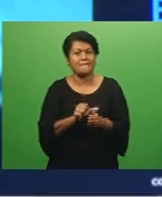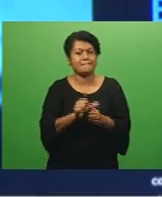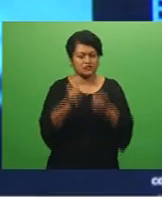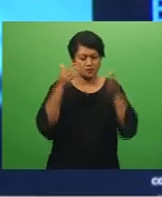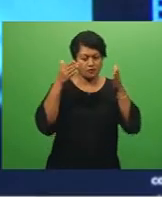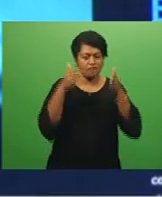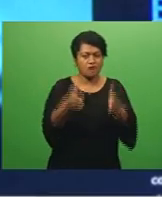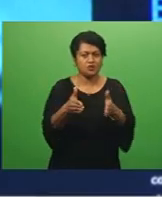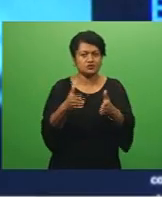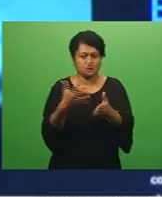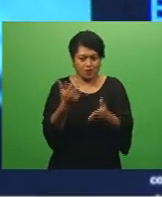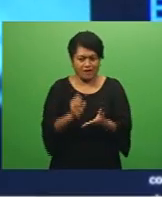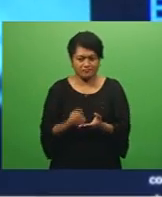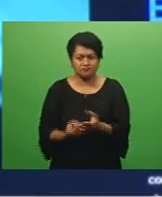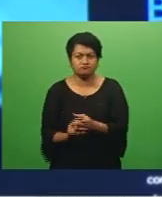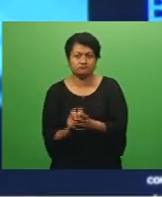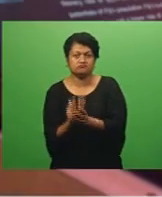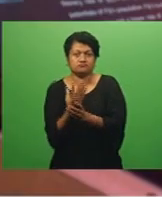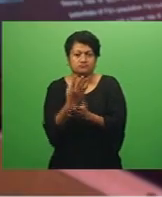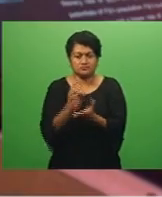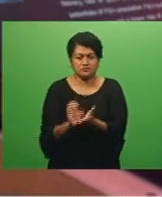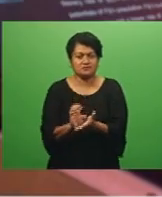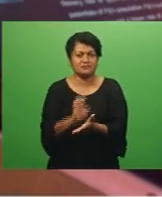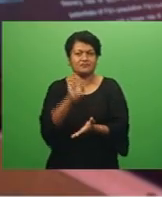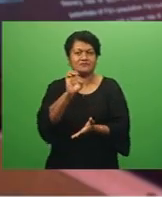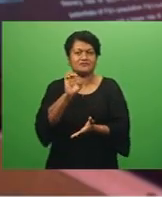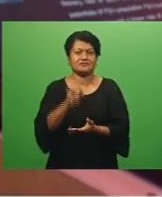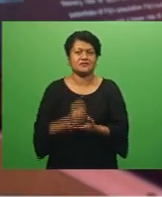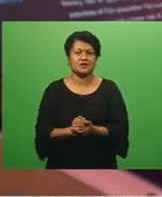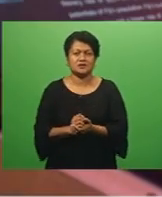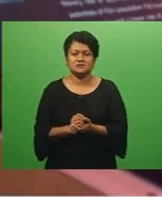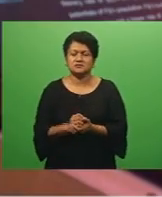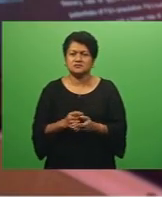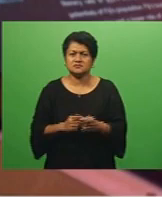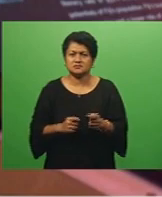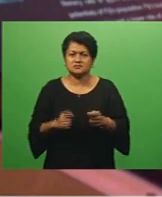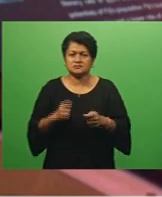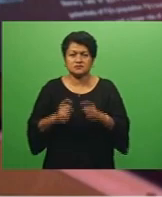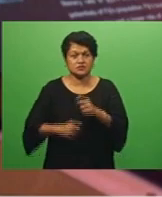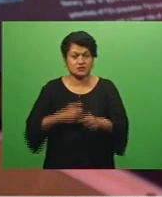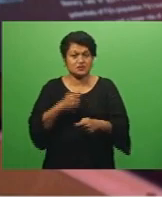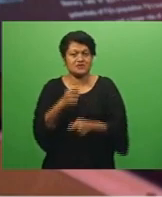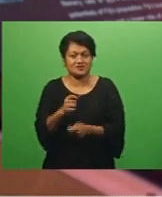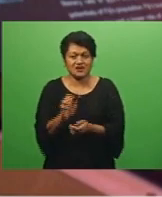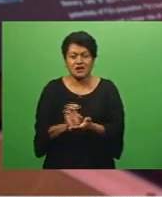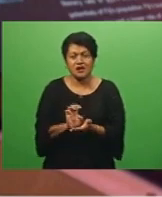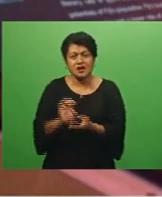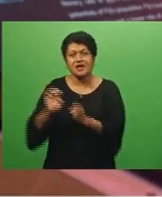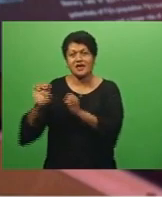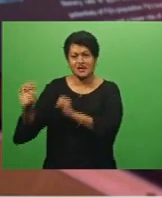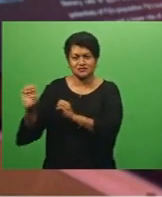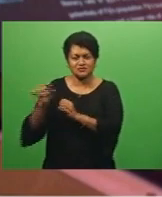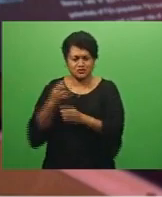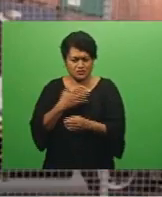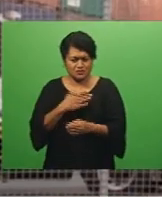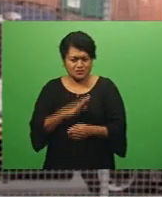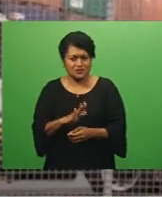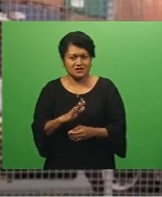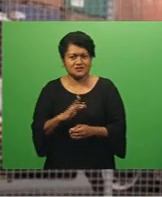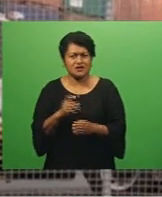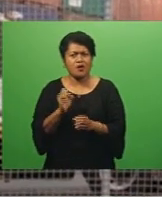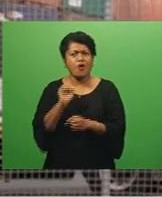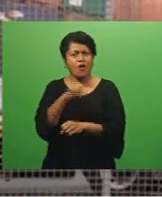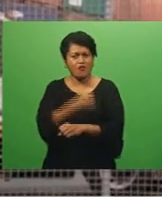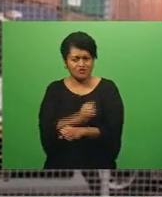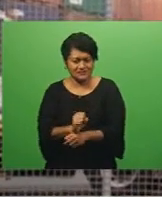grow the economy. Some of the investment webinars and trade expo are receiving positive response, with some importers overseas keen to